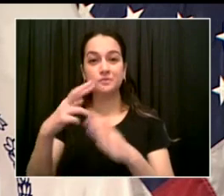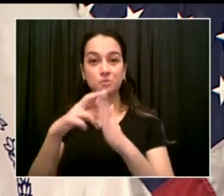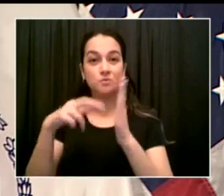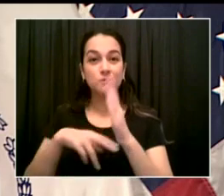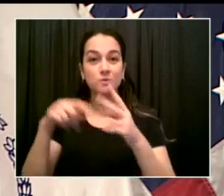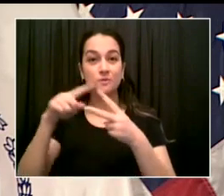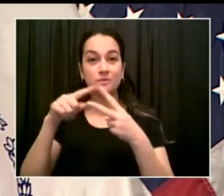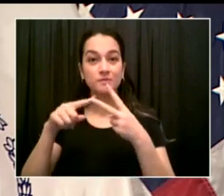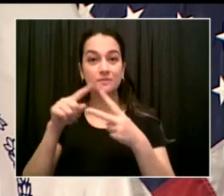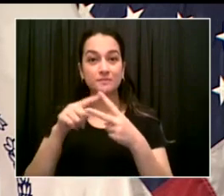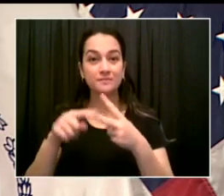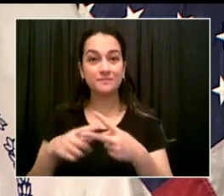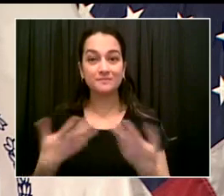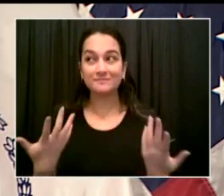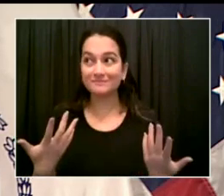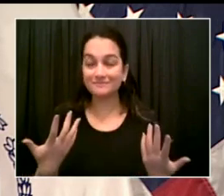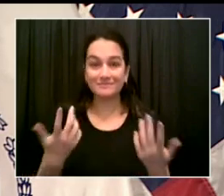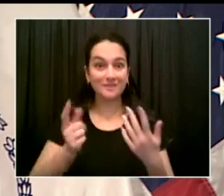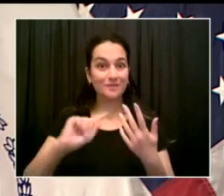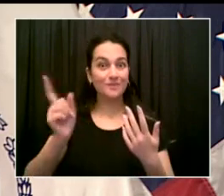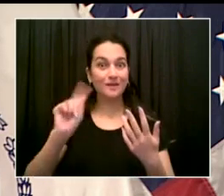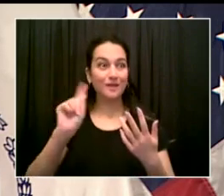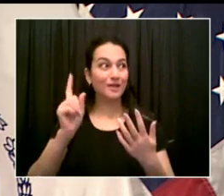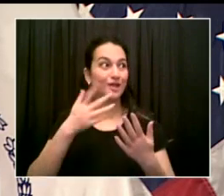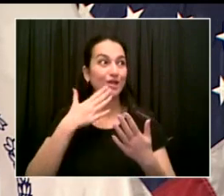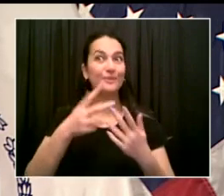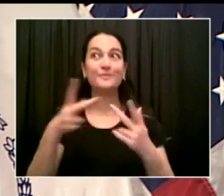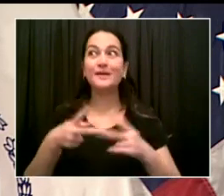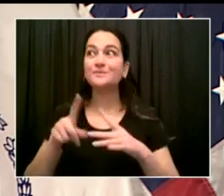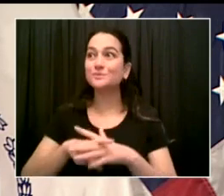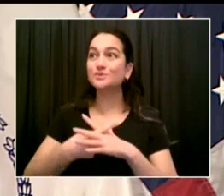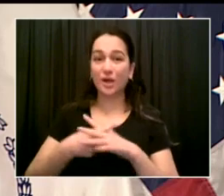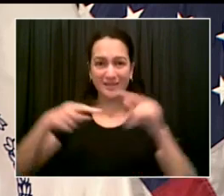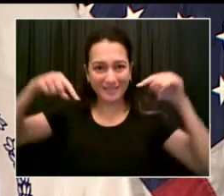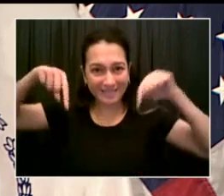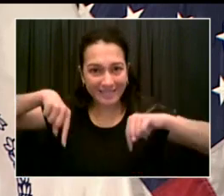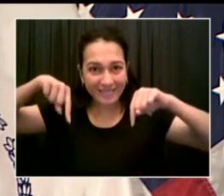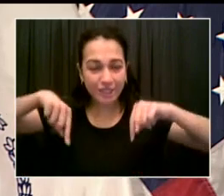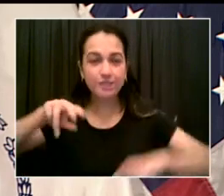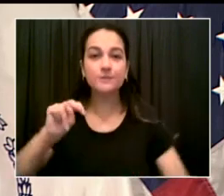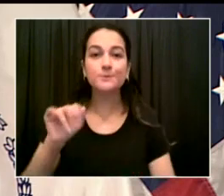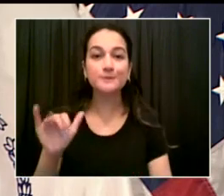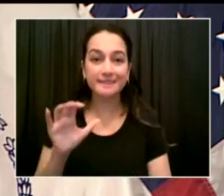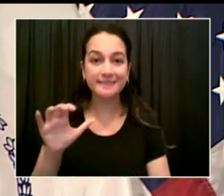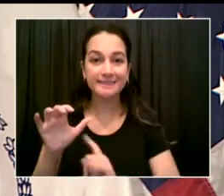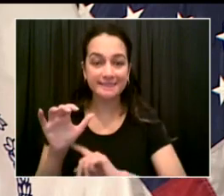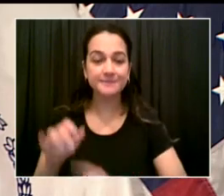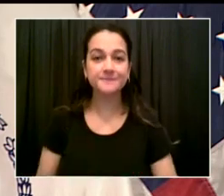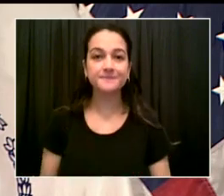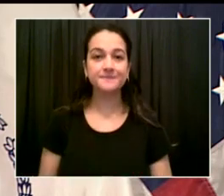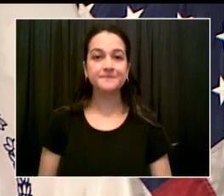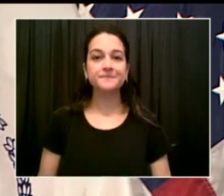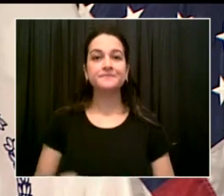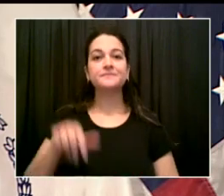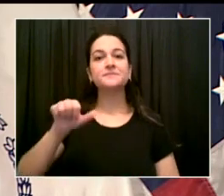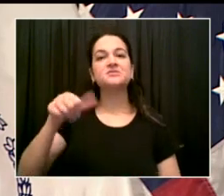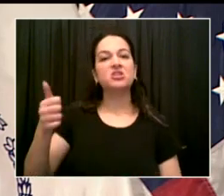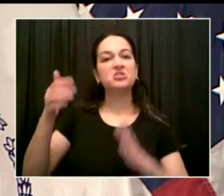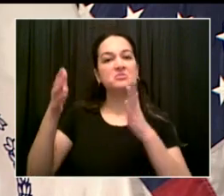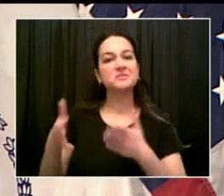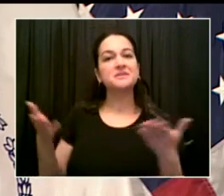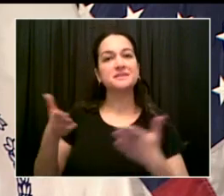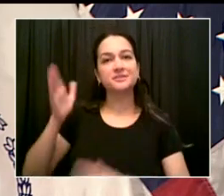work here and well beyond. I want you to hear from a leading voice in this city. She has been